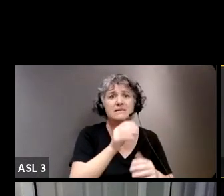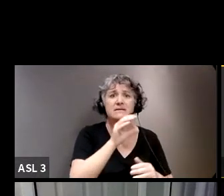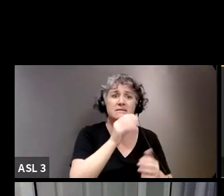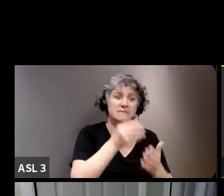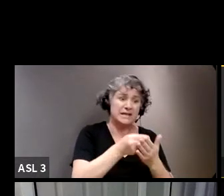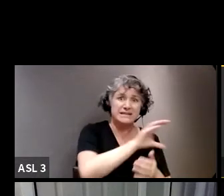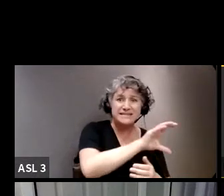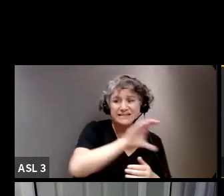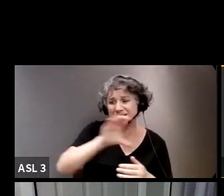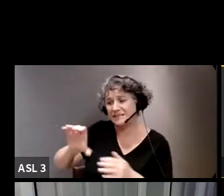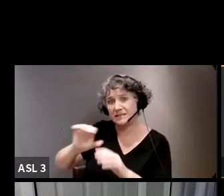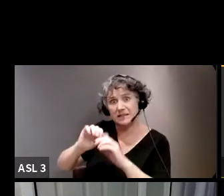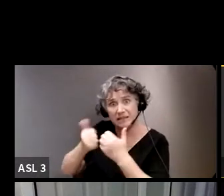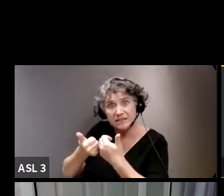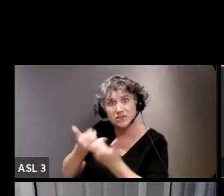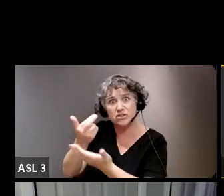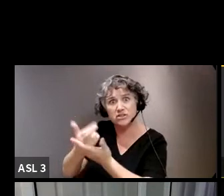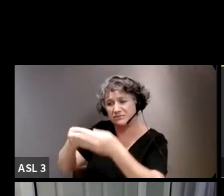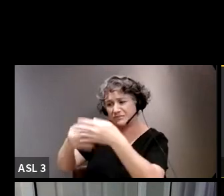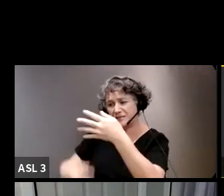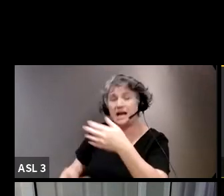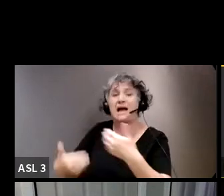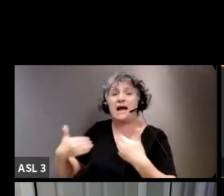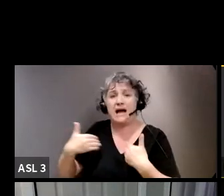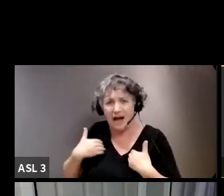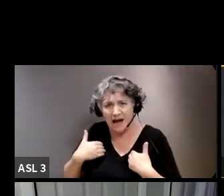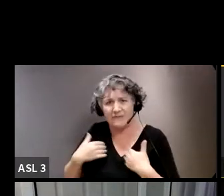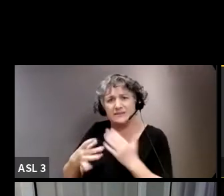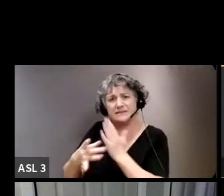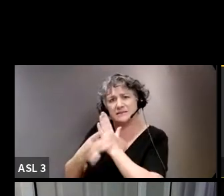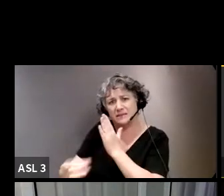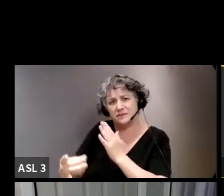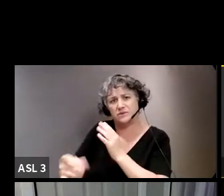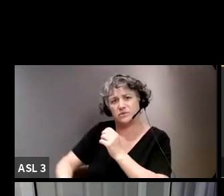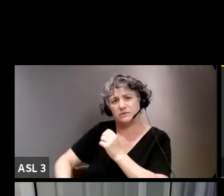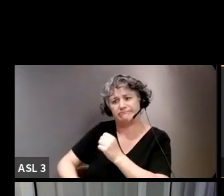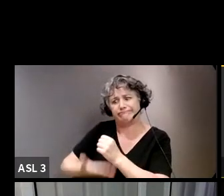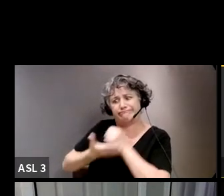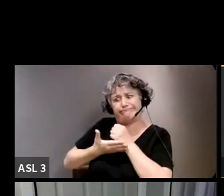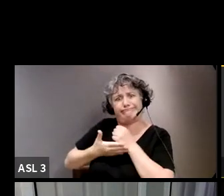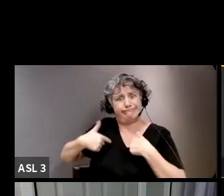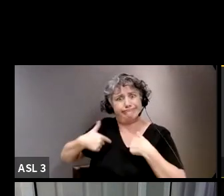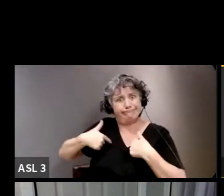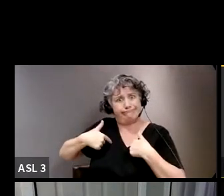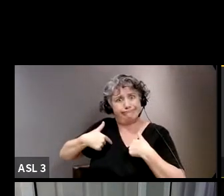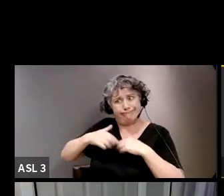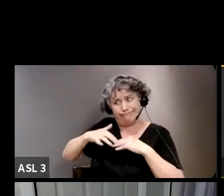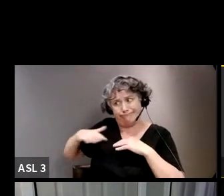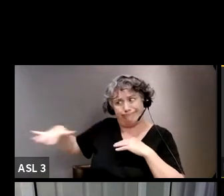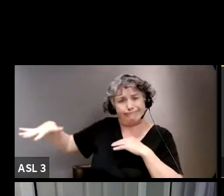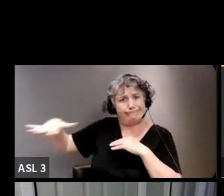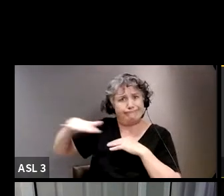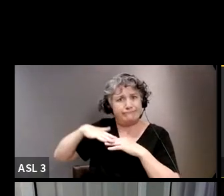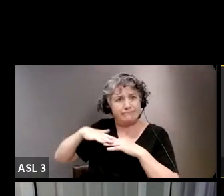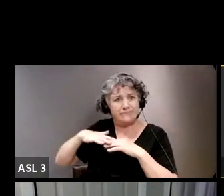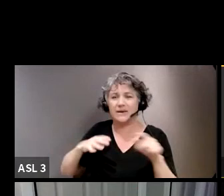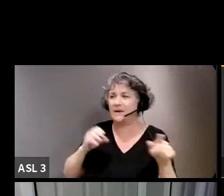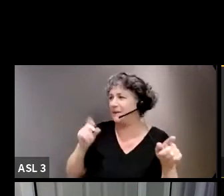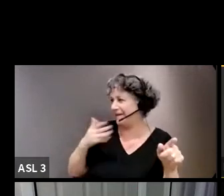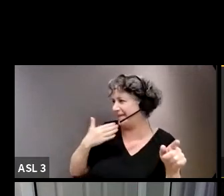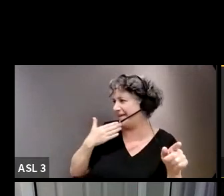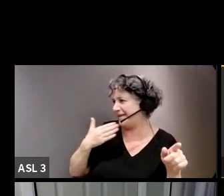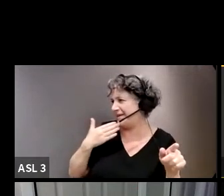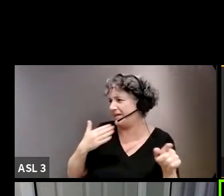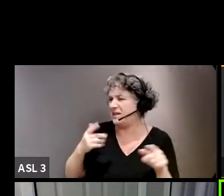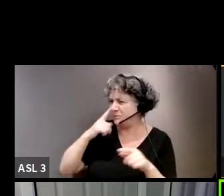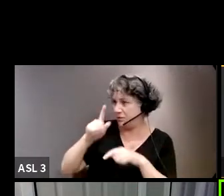agencies and resources that do have the capability to deal with these issues um i'm i'm just gonna